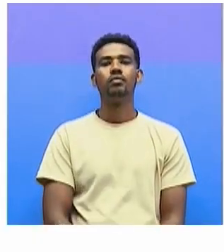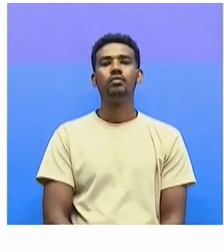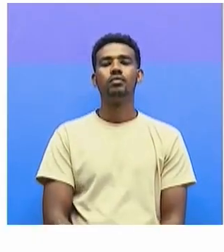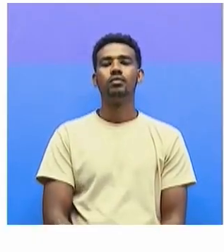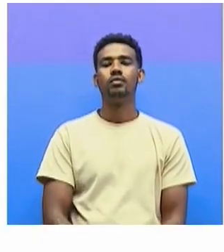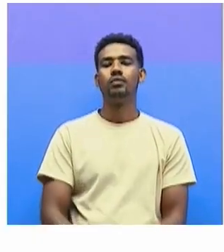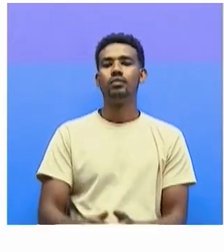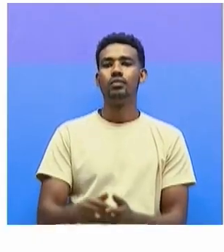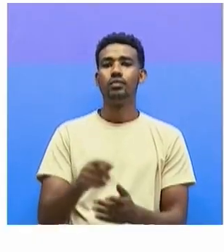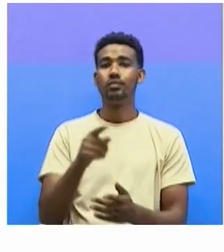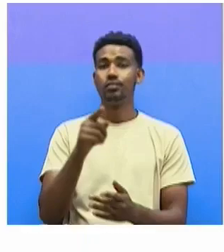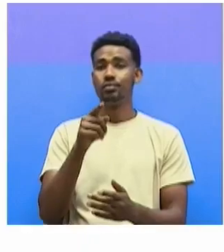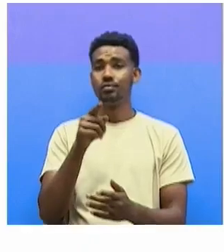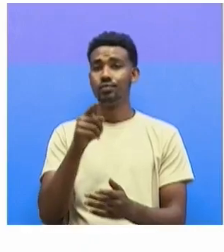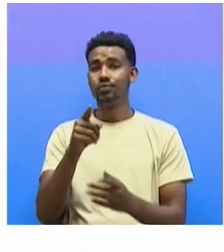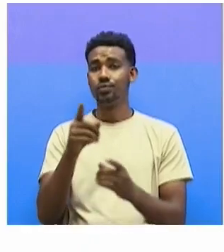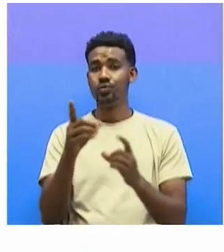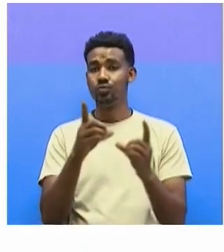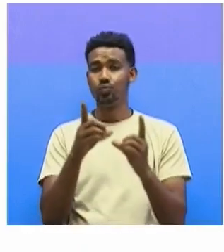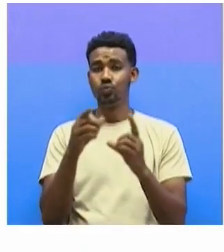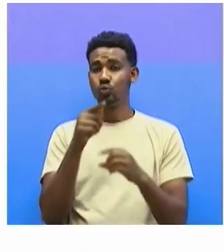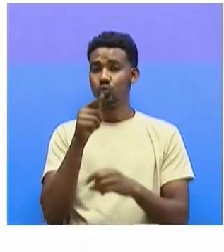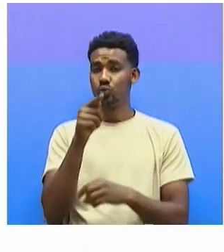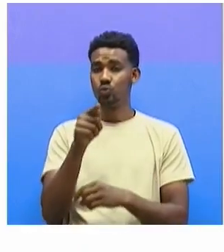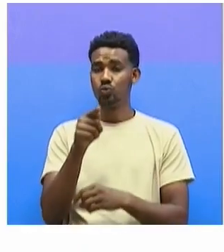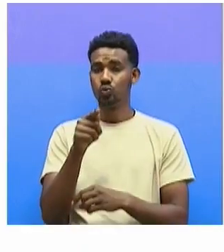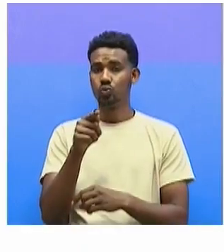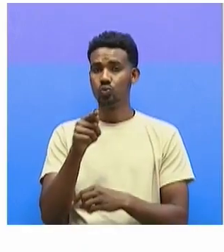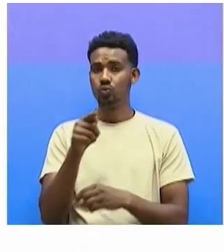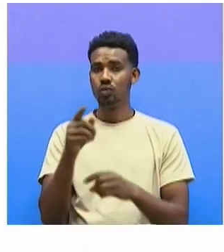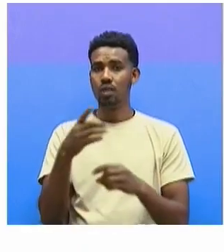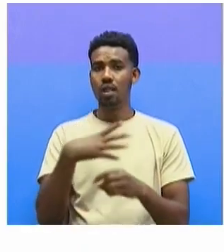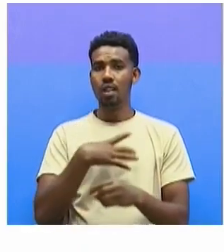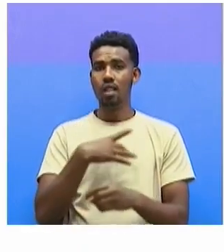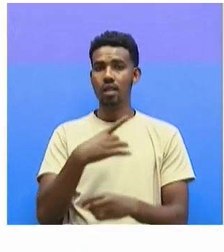Do you like